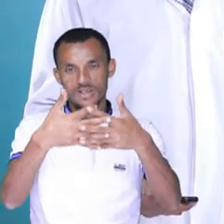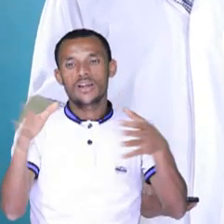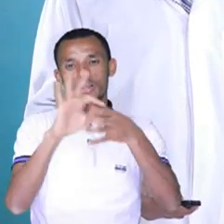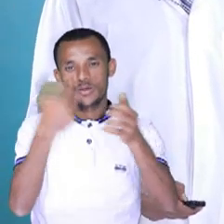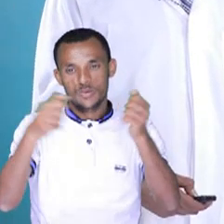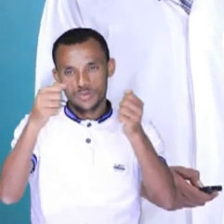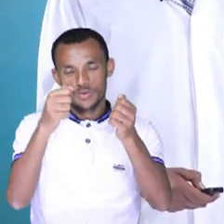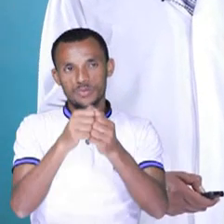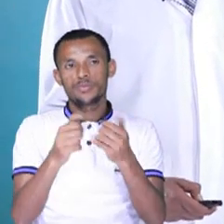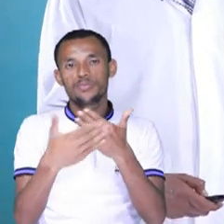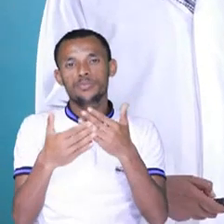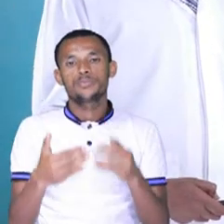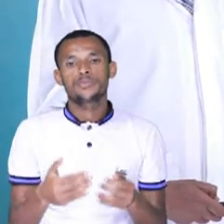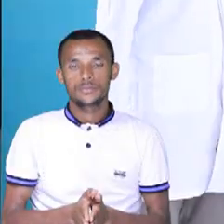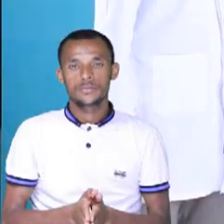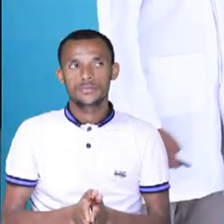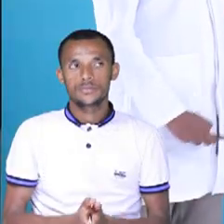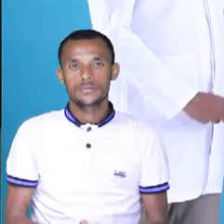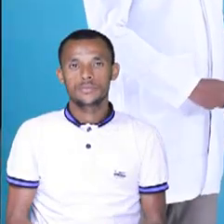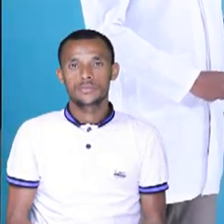related problems.